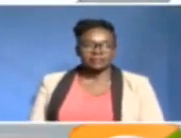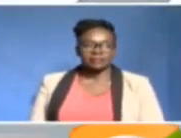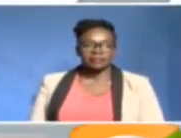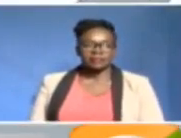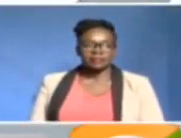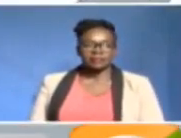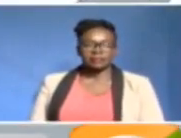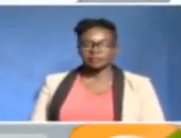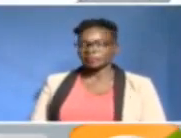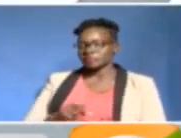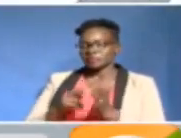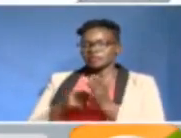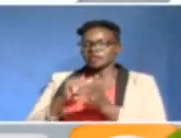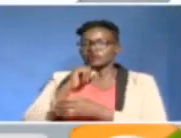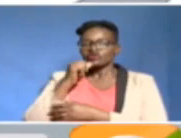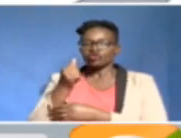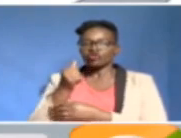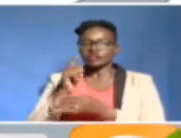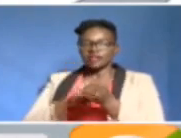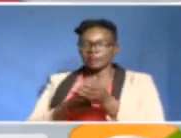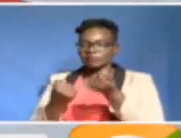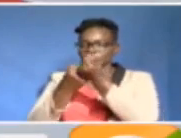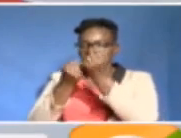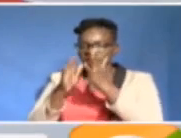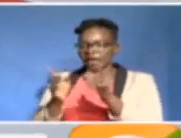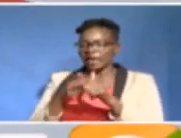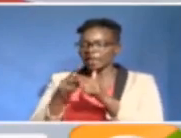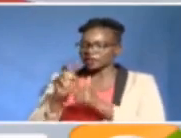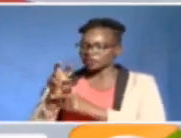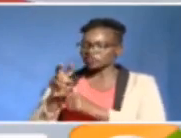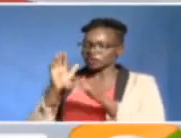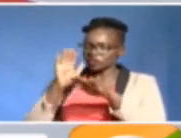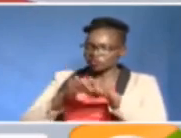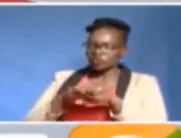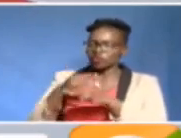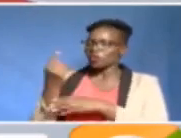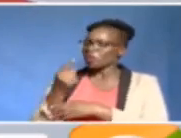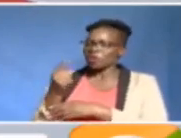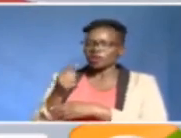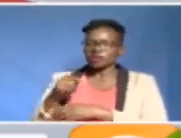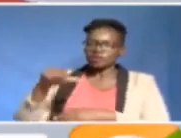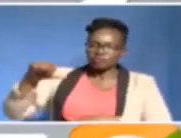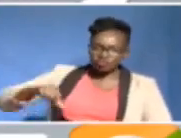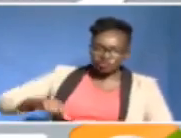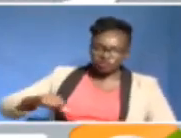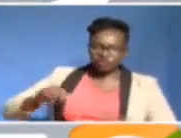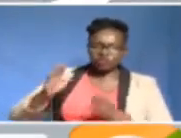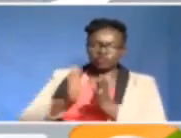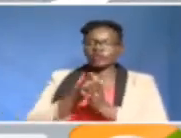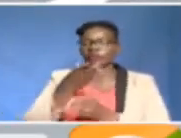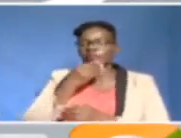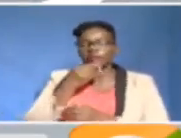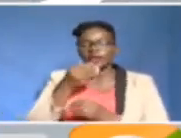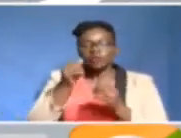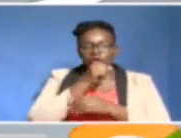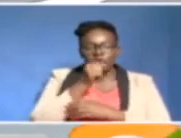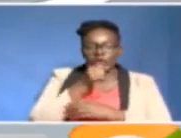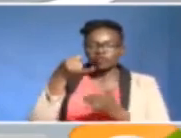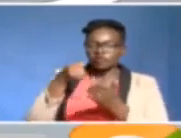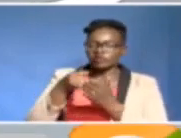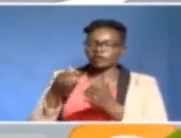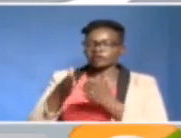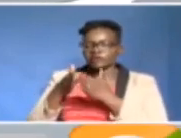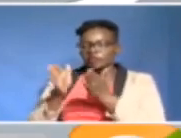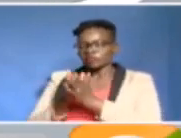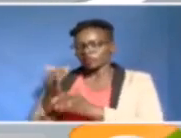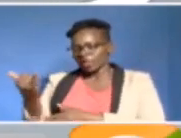It's not the sponsored and looking good the way it is. It is actually adultery and prostitution. So we must talk to both sides. Mm-hmm. Men are willing